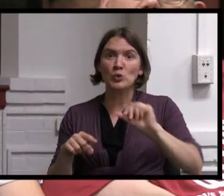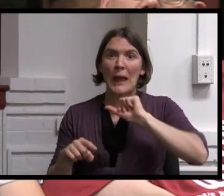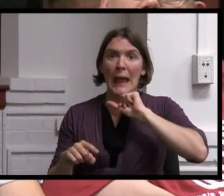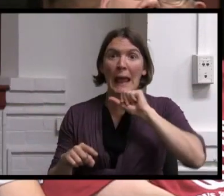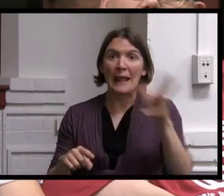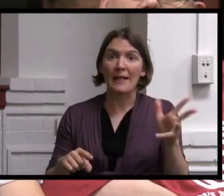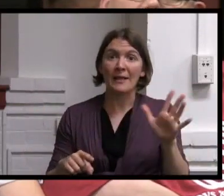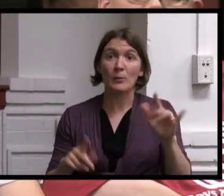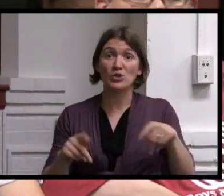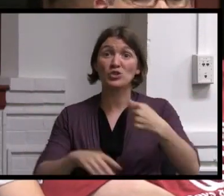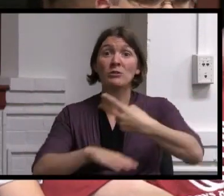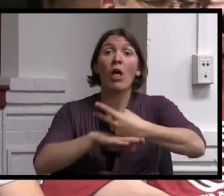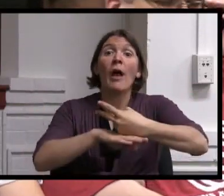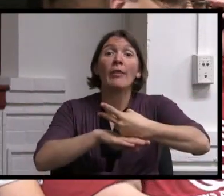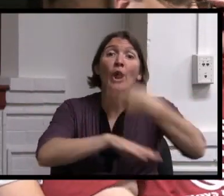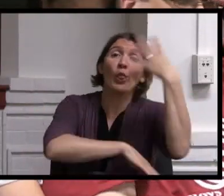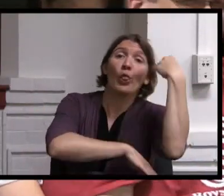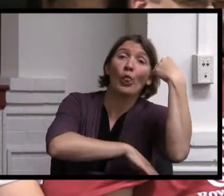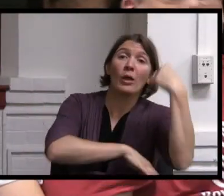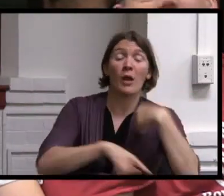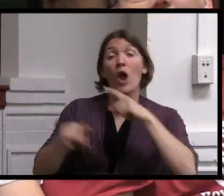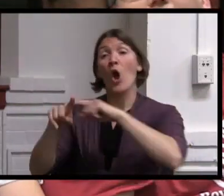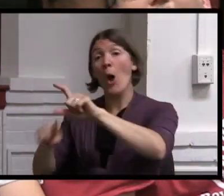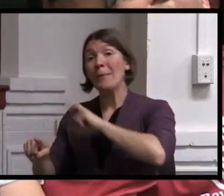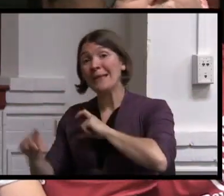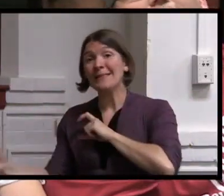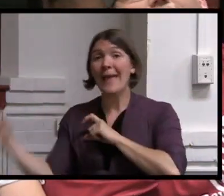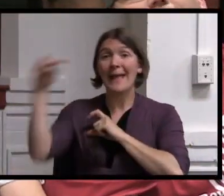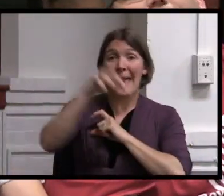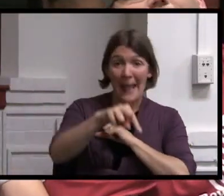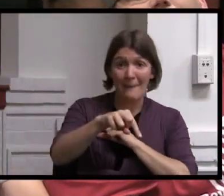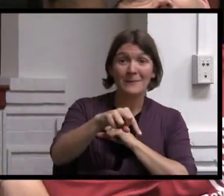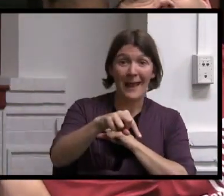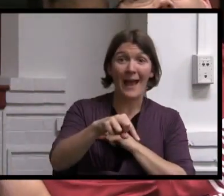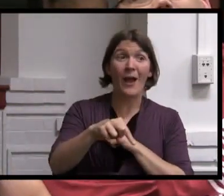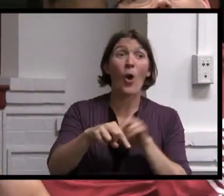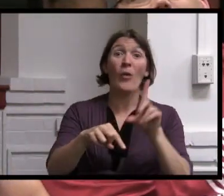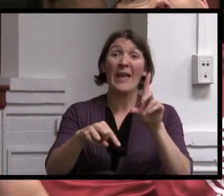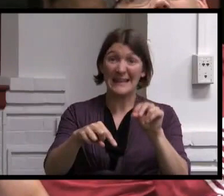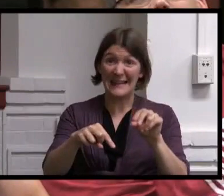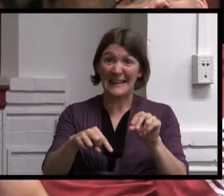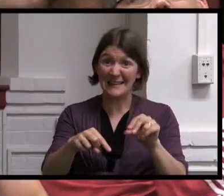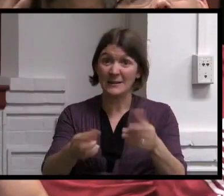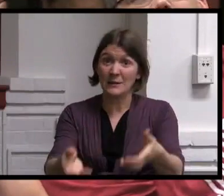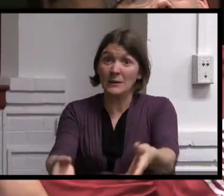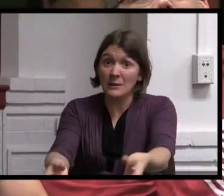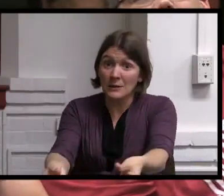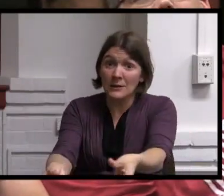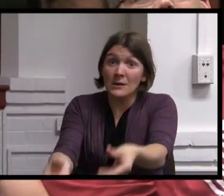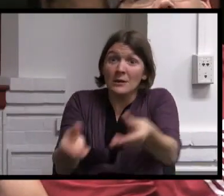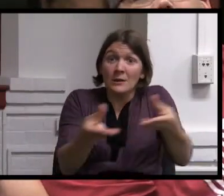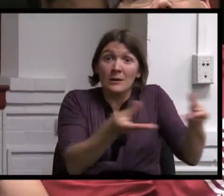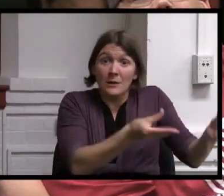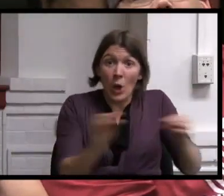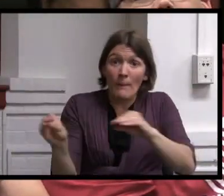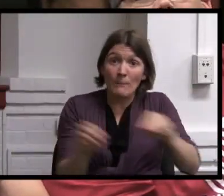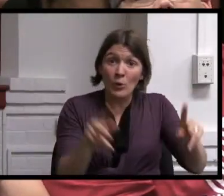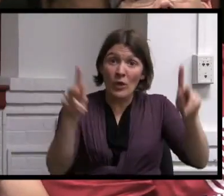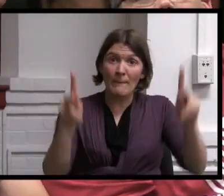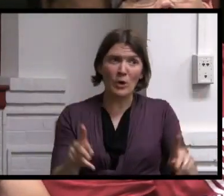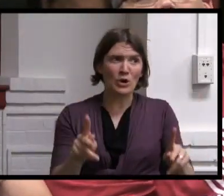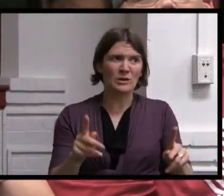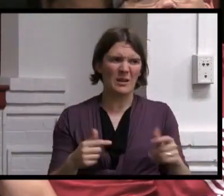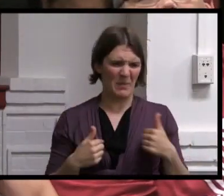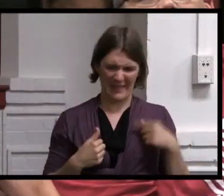it. But I called the police, they came down, and they actually got them to move, and I'm going,